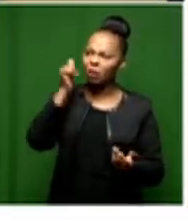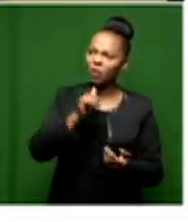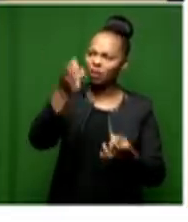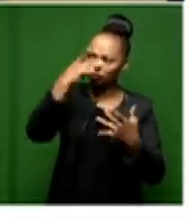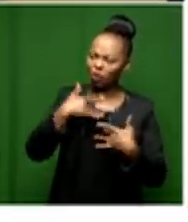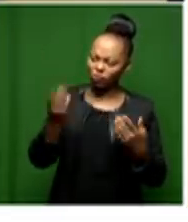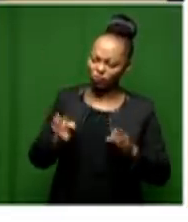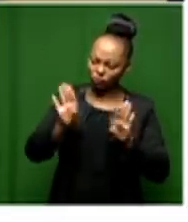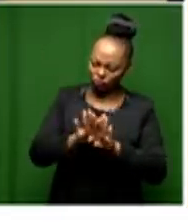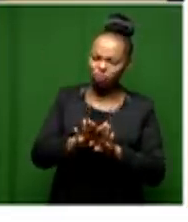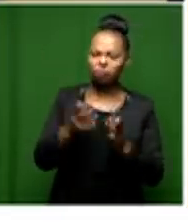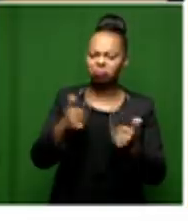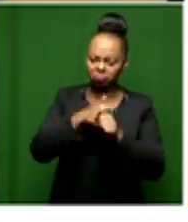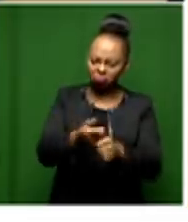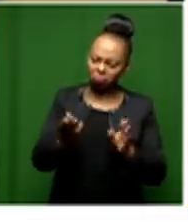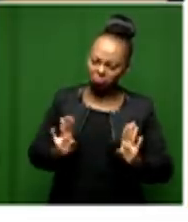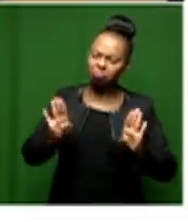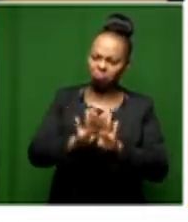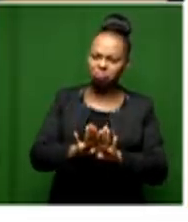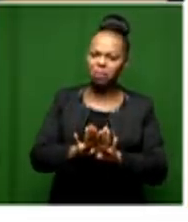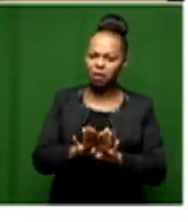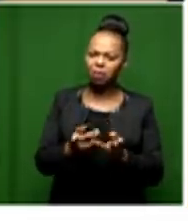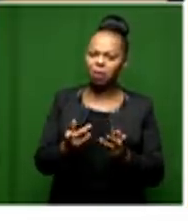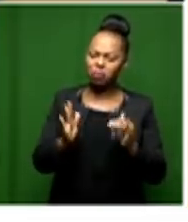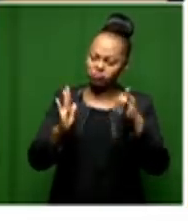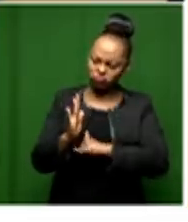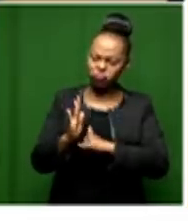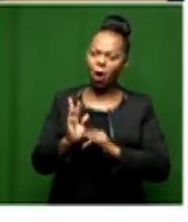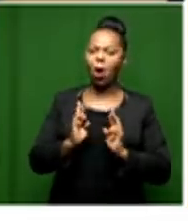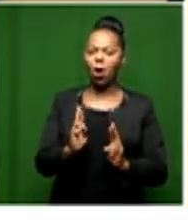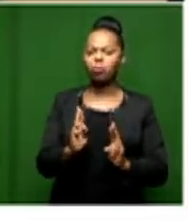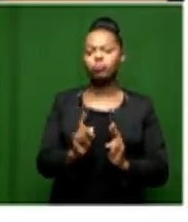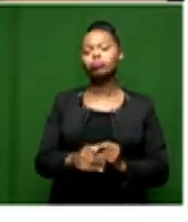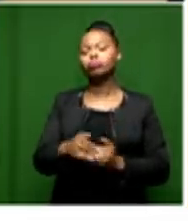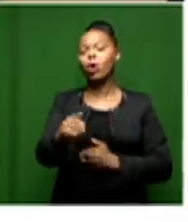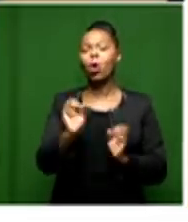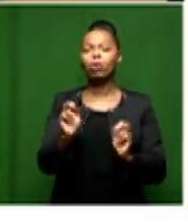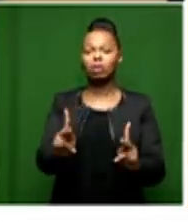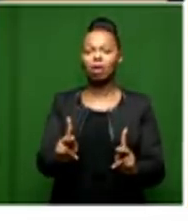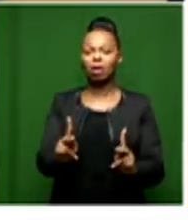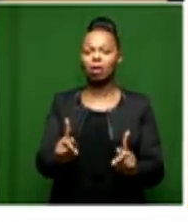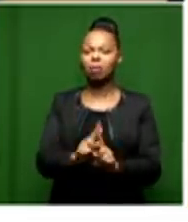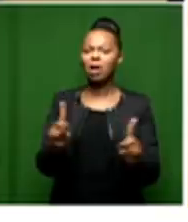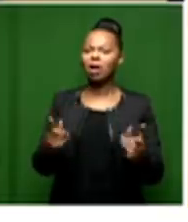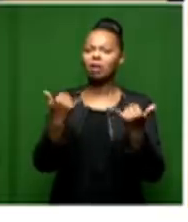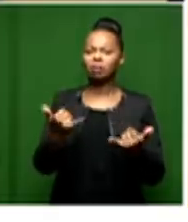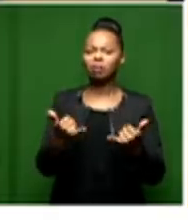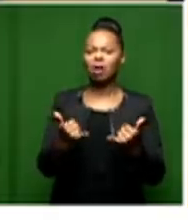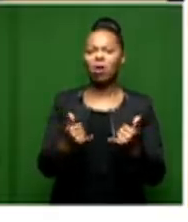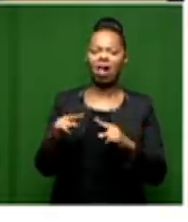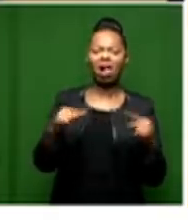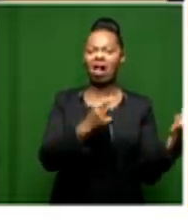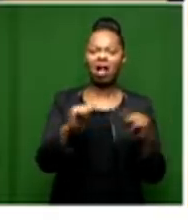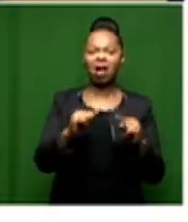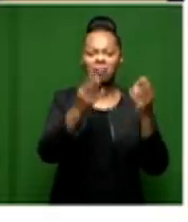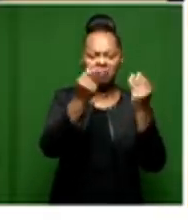did. We hid away and hoped that we'd be okay. And then, of course, it was all the squandering of money, the